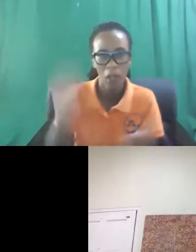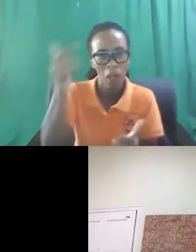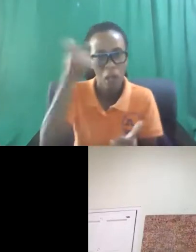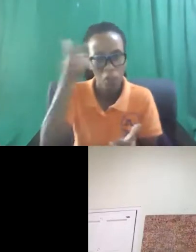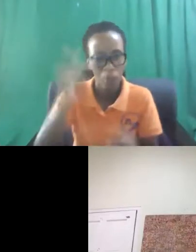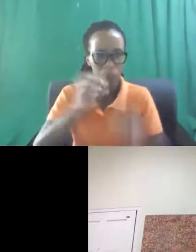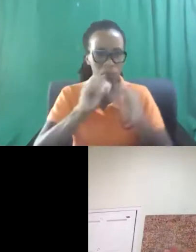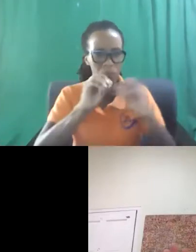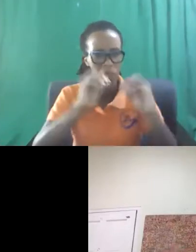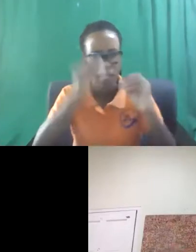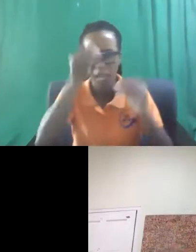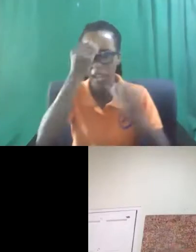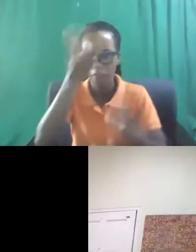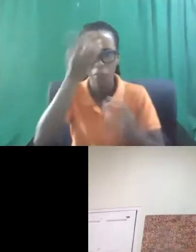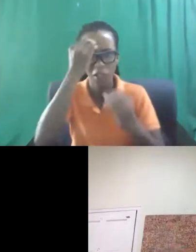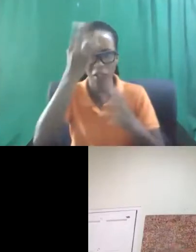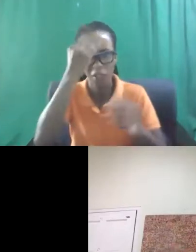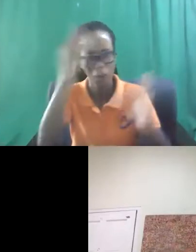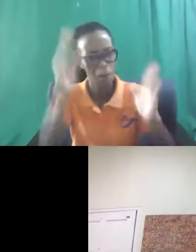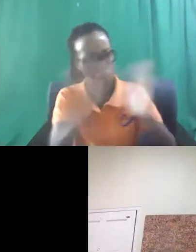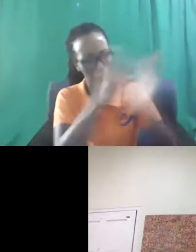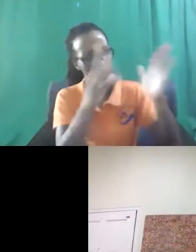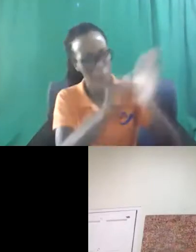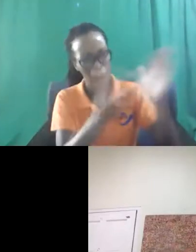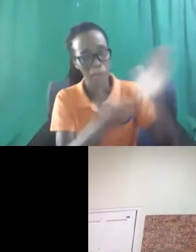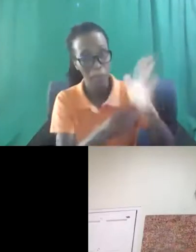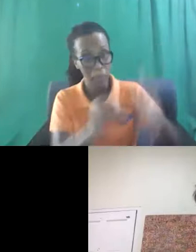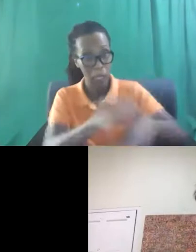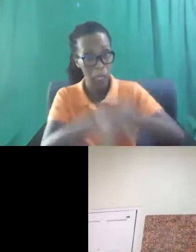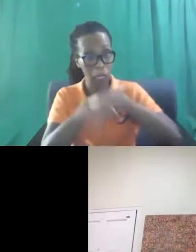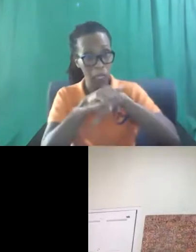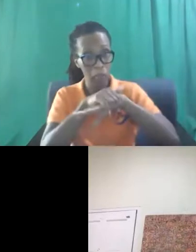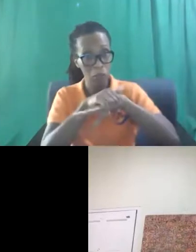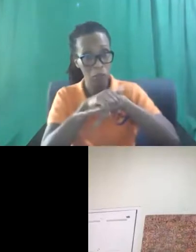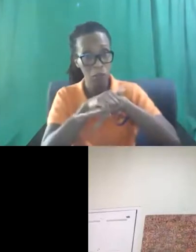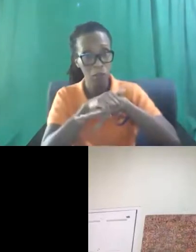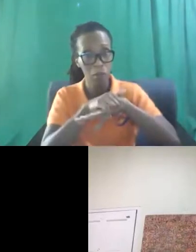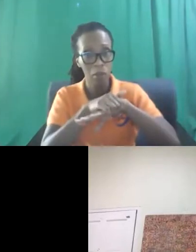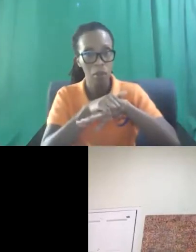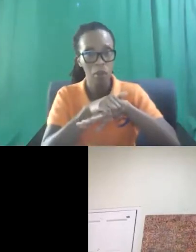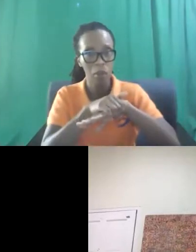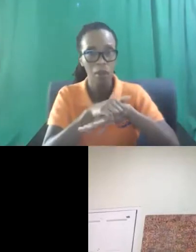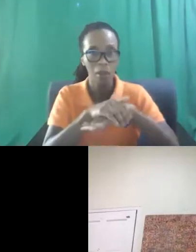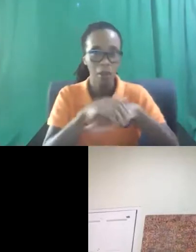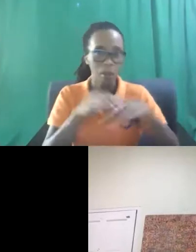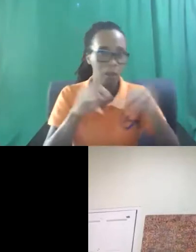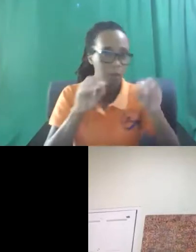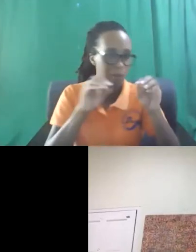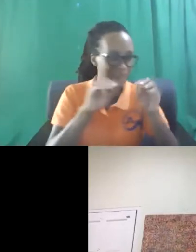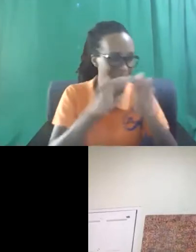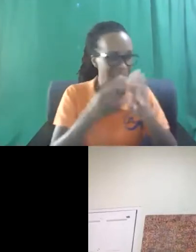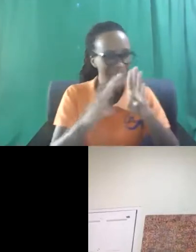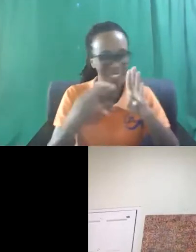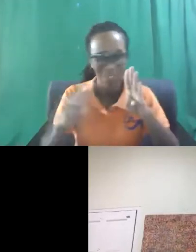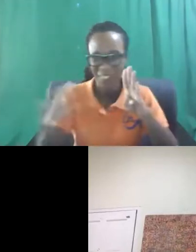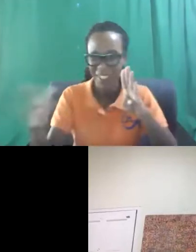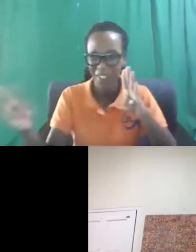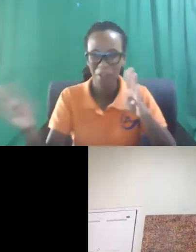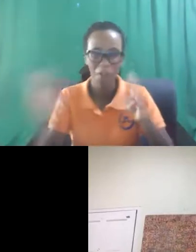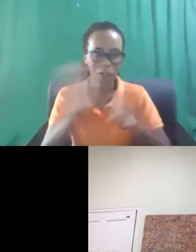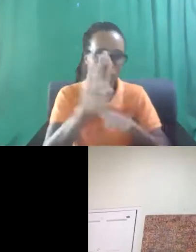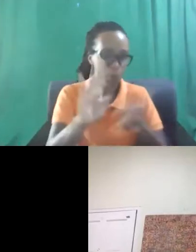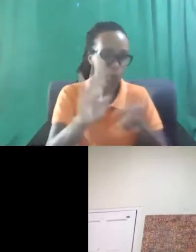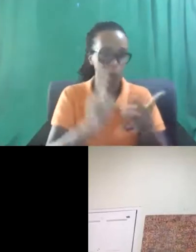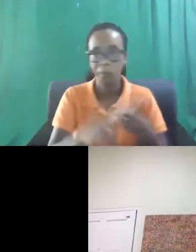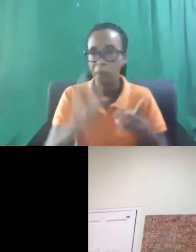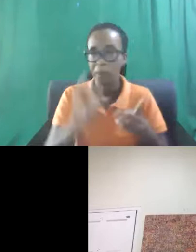kinds of notices in written English. Yes. And they might be posted through different channels, through Facebook and whatever.